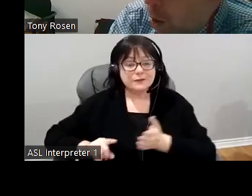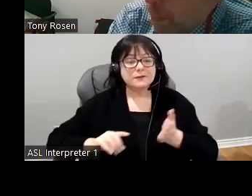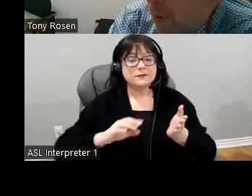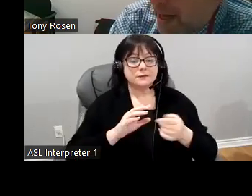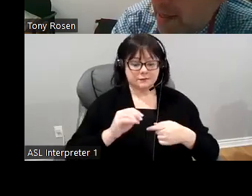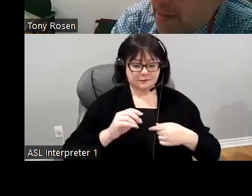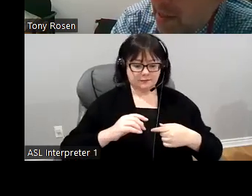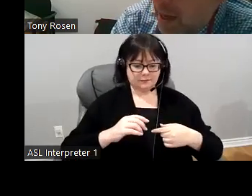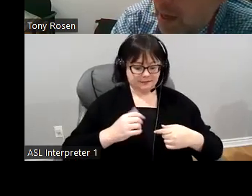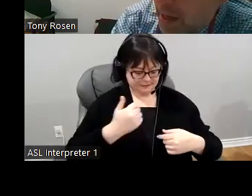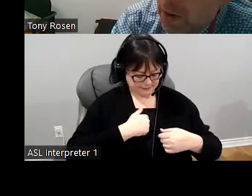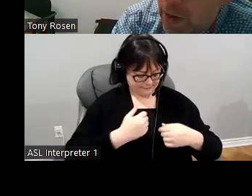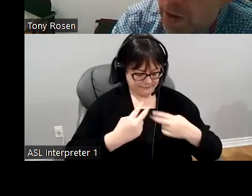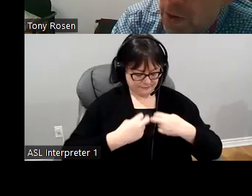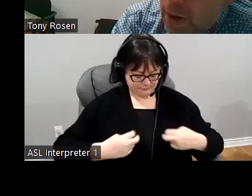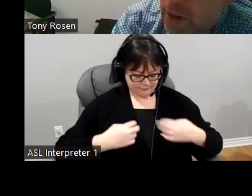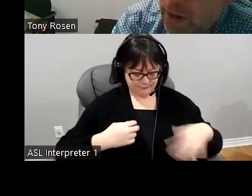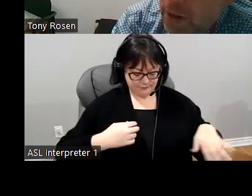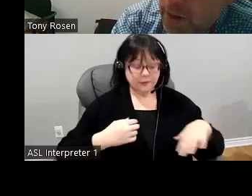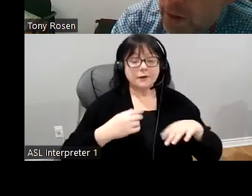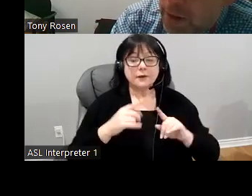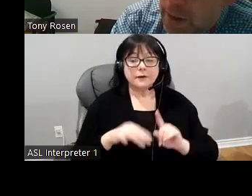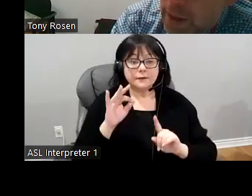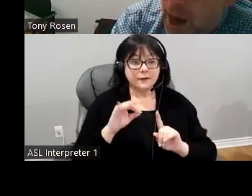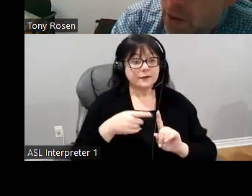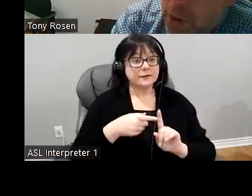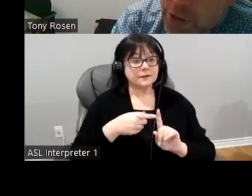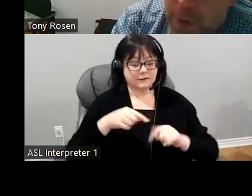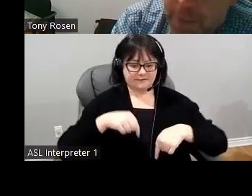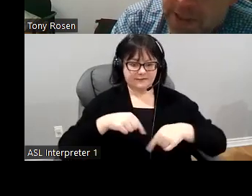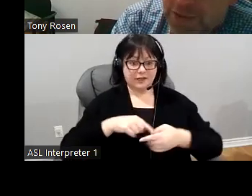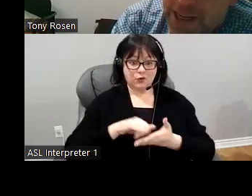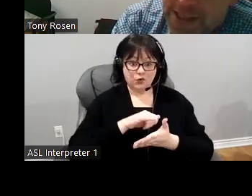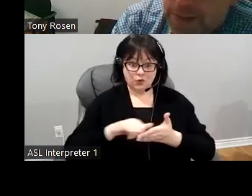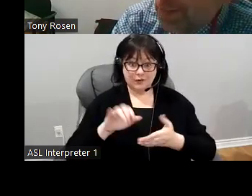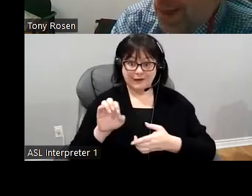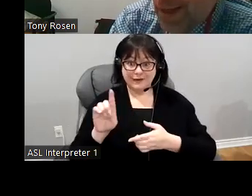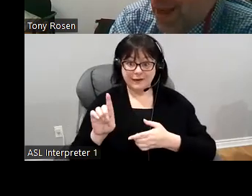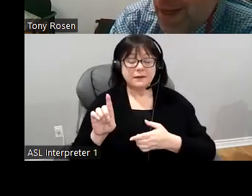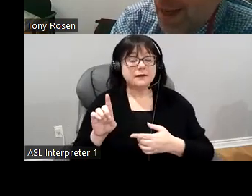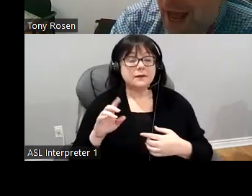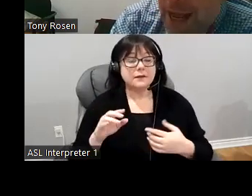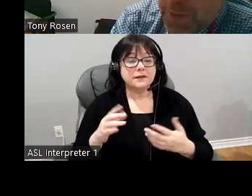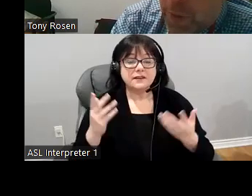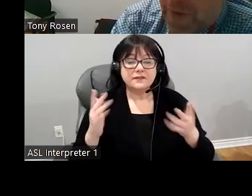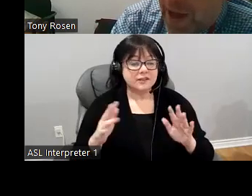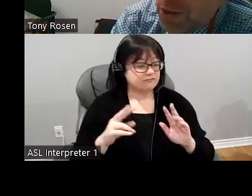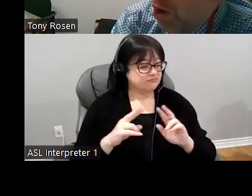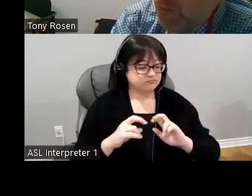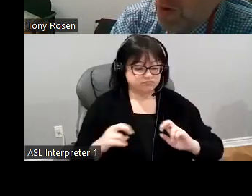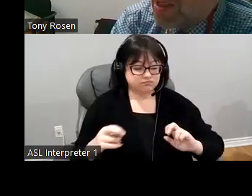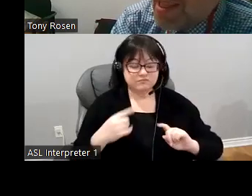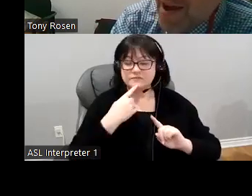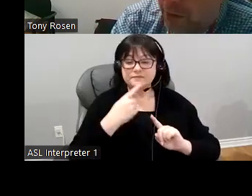of our own practice here in New York in our emergency department, suggests that ED and hospital